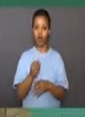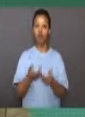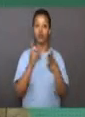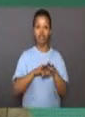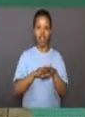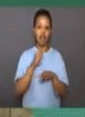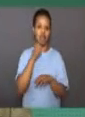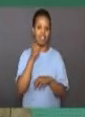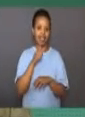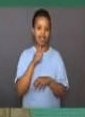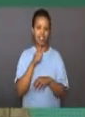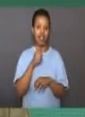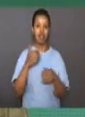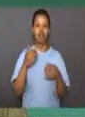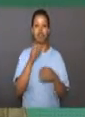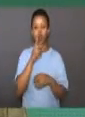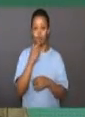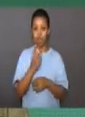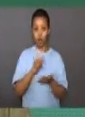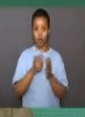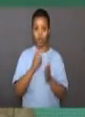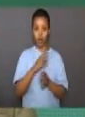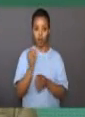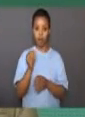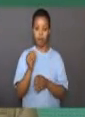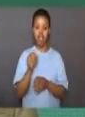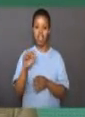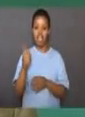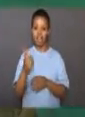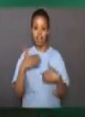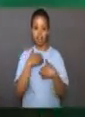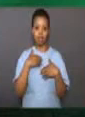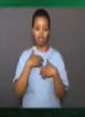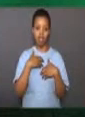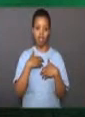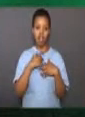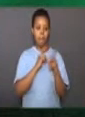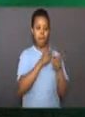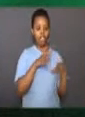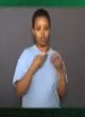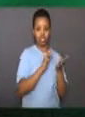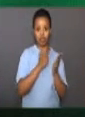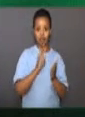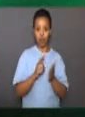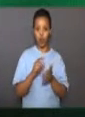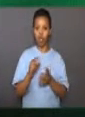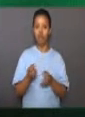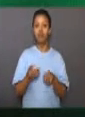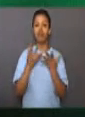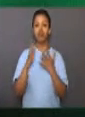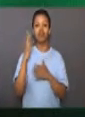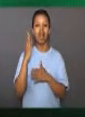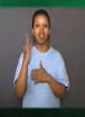used to provoke a behavioral response in another animal. There are many